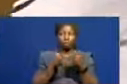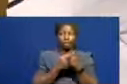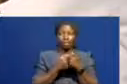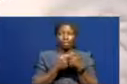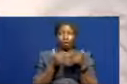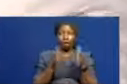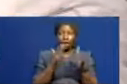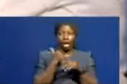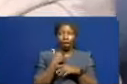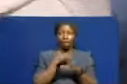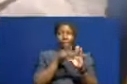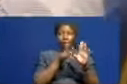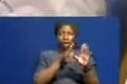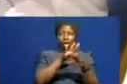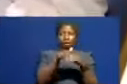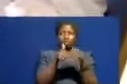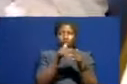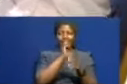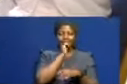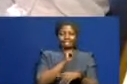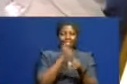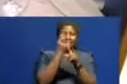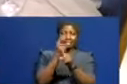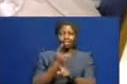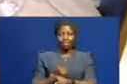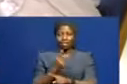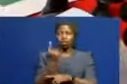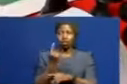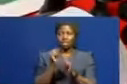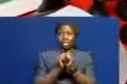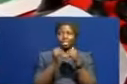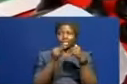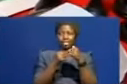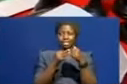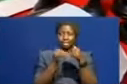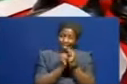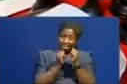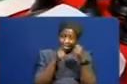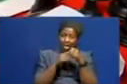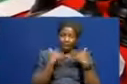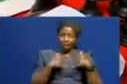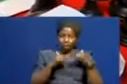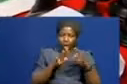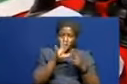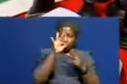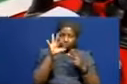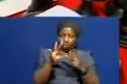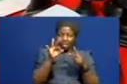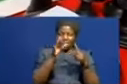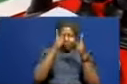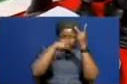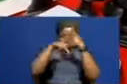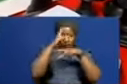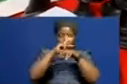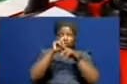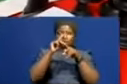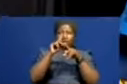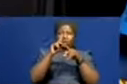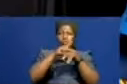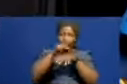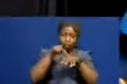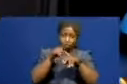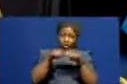attracted participants across all age groups, and only 16 players were selected as the provisional team that will be sent to the national team